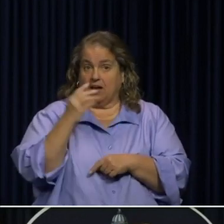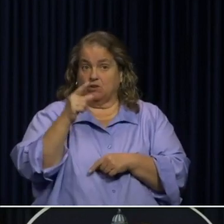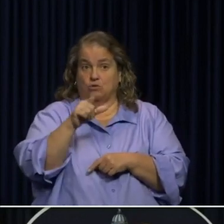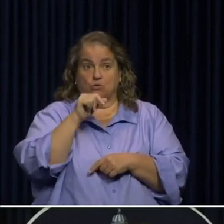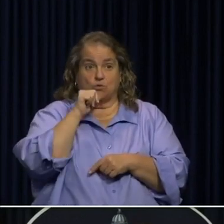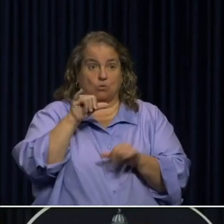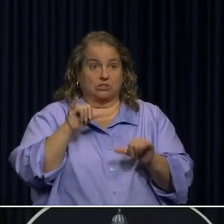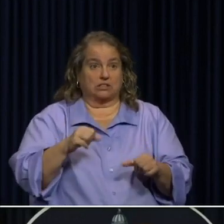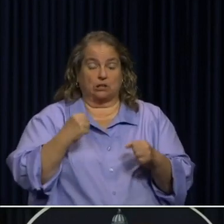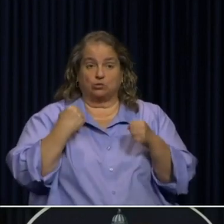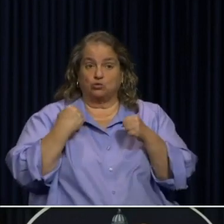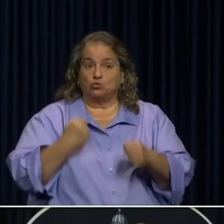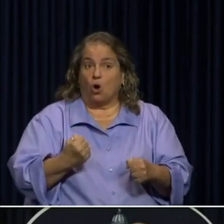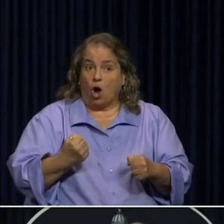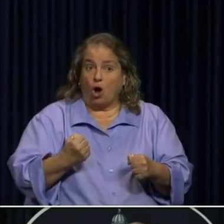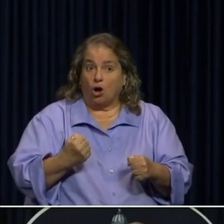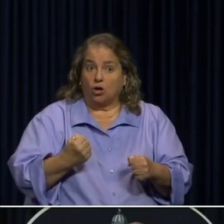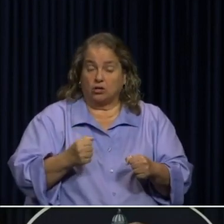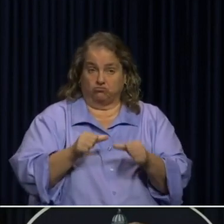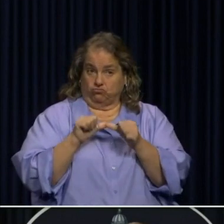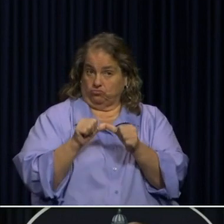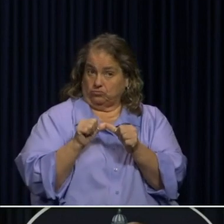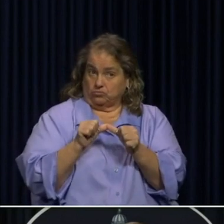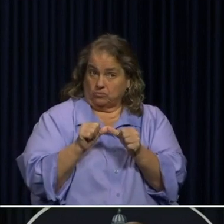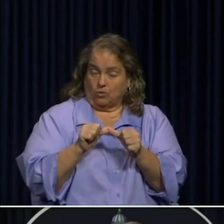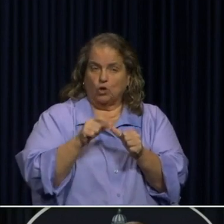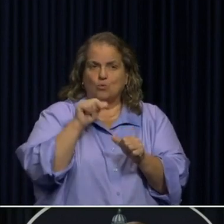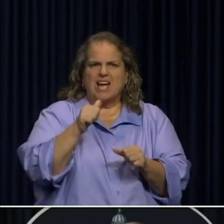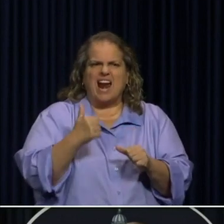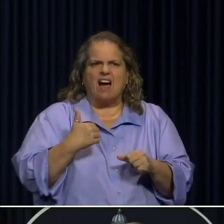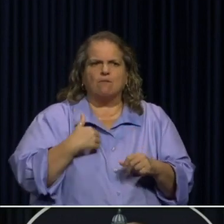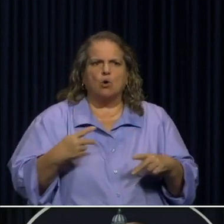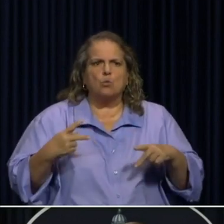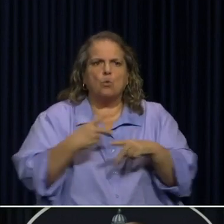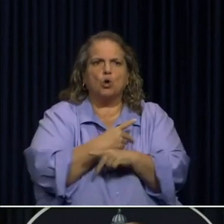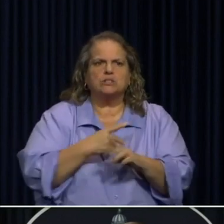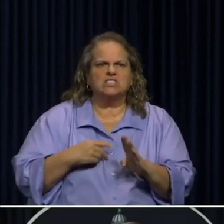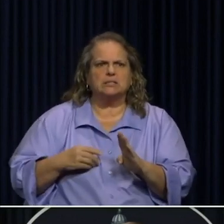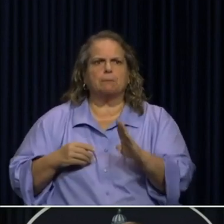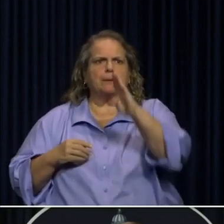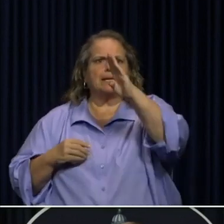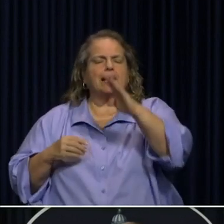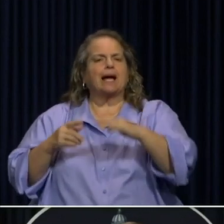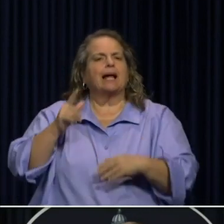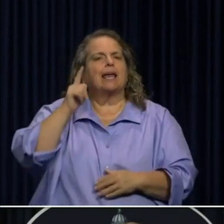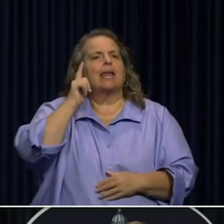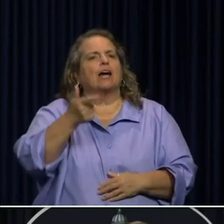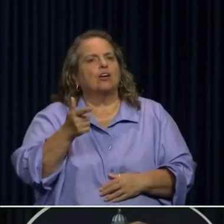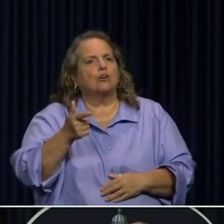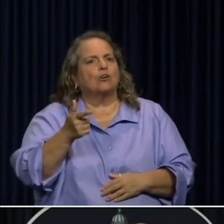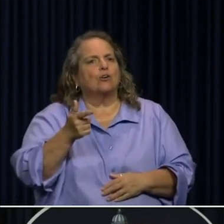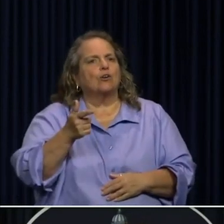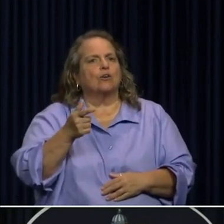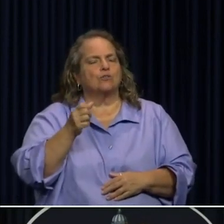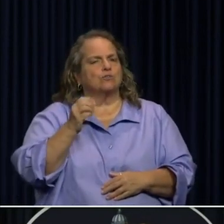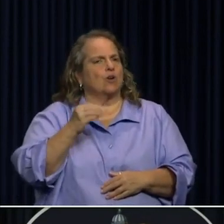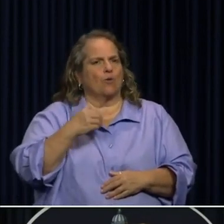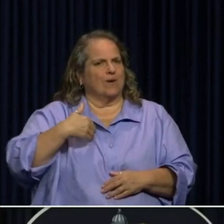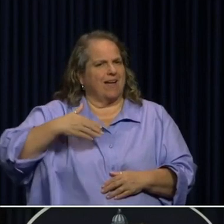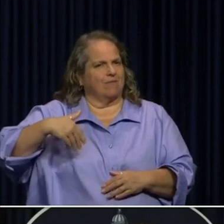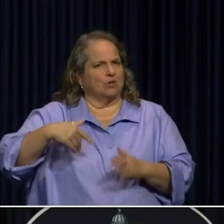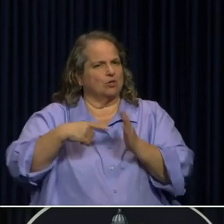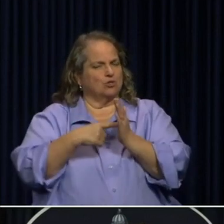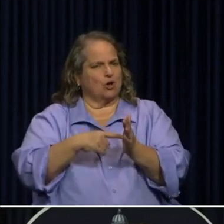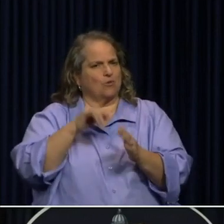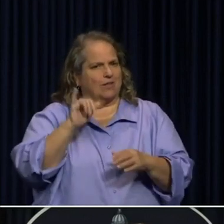and resilient, we can have a worse peak at a later point in time. So we haven't shown this in a